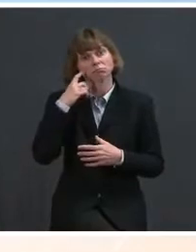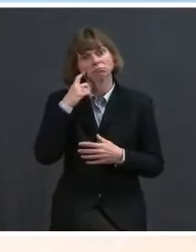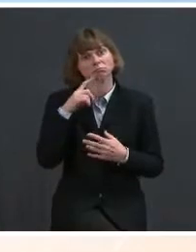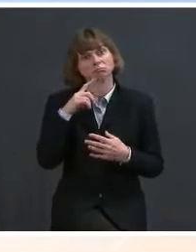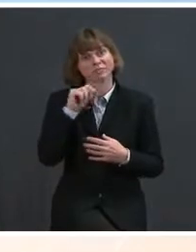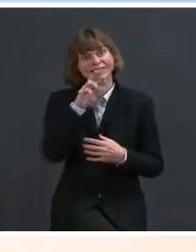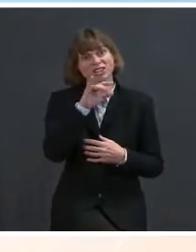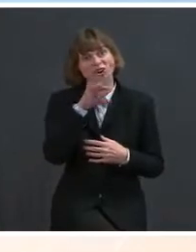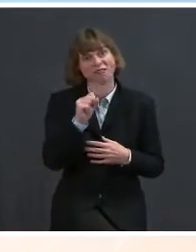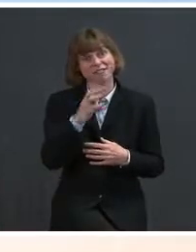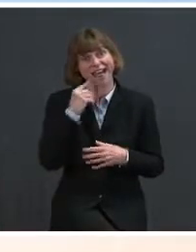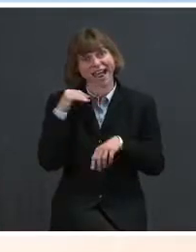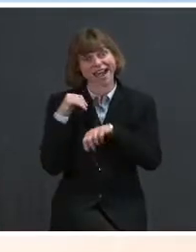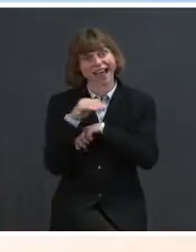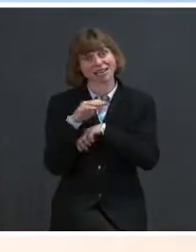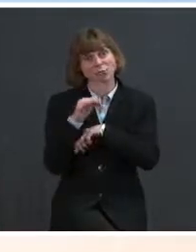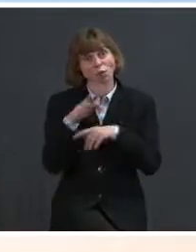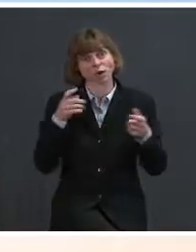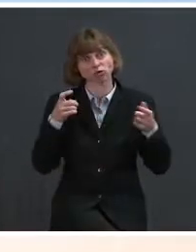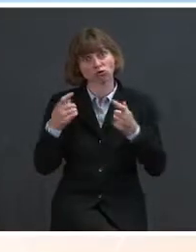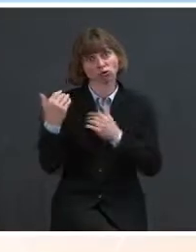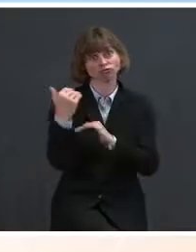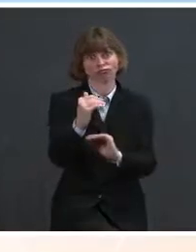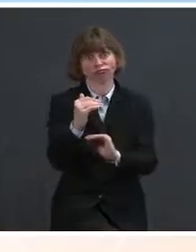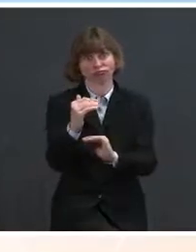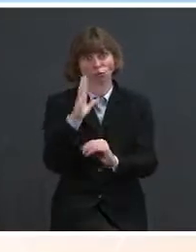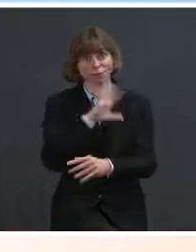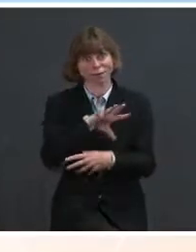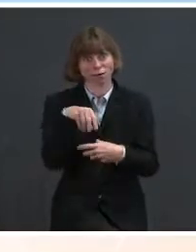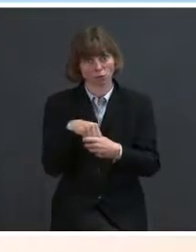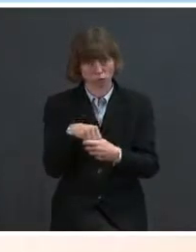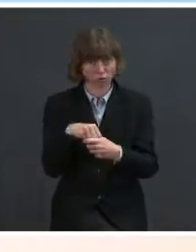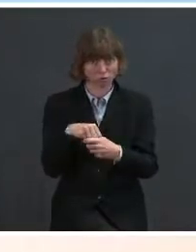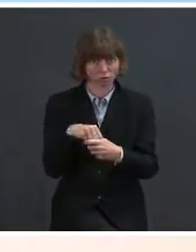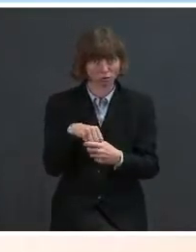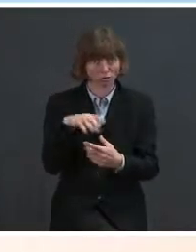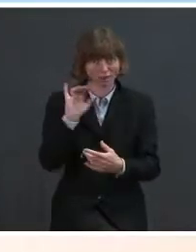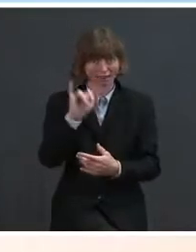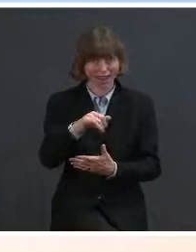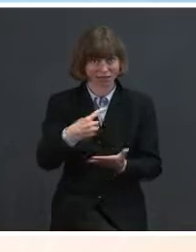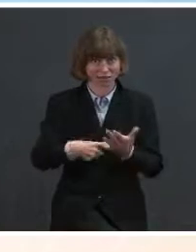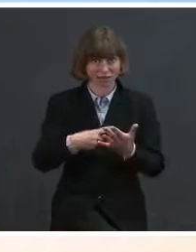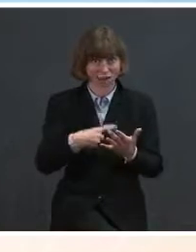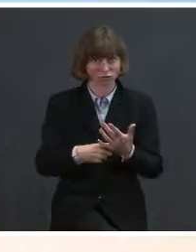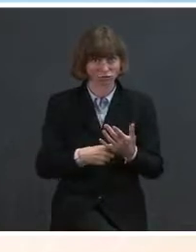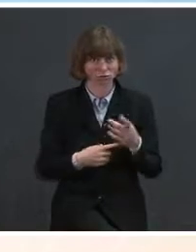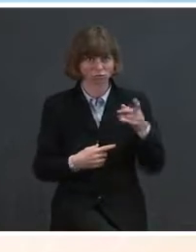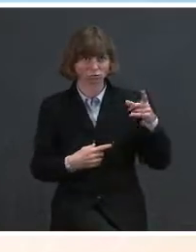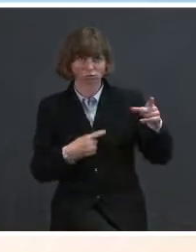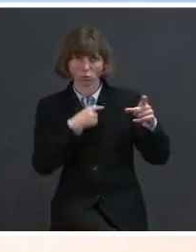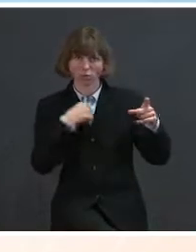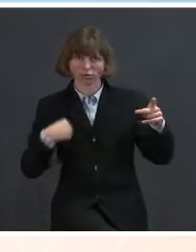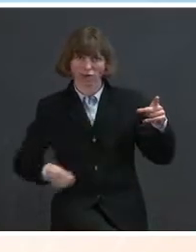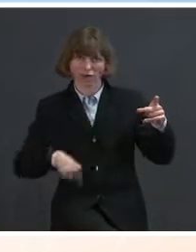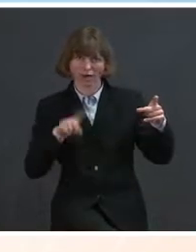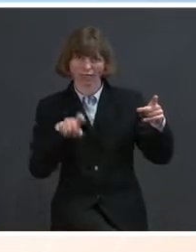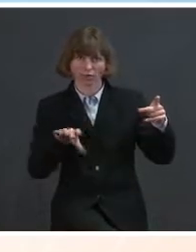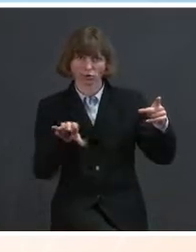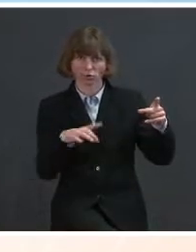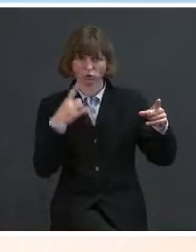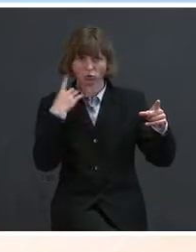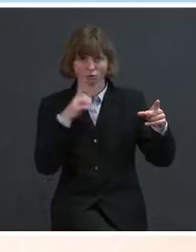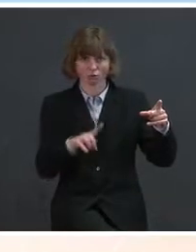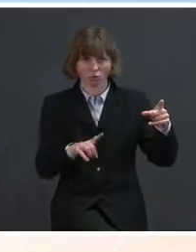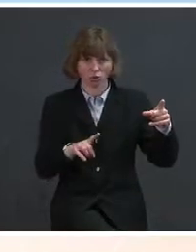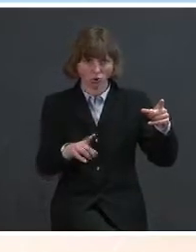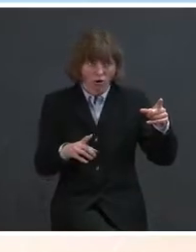controls targeting China will be part of the talks? And what does China need to do for the U.S. to dial back on tariffs